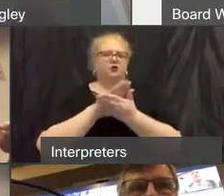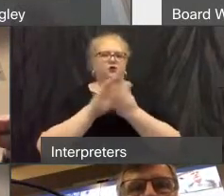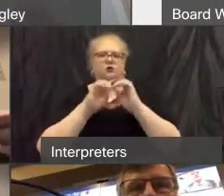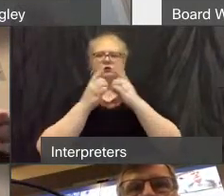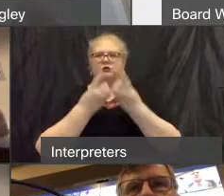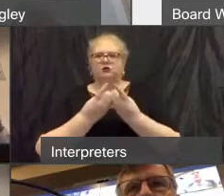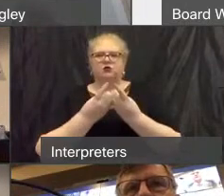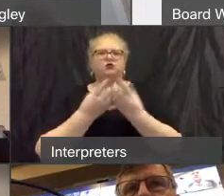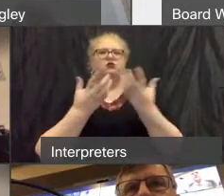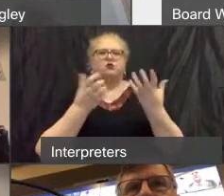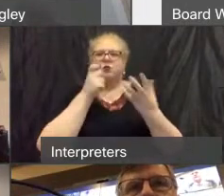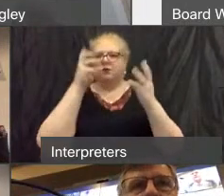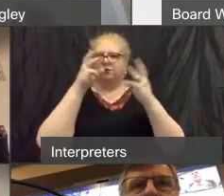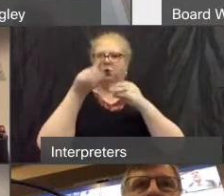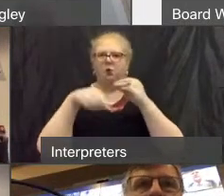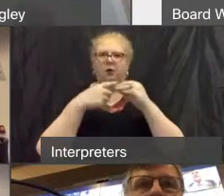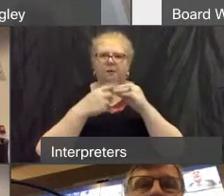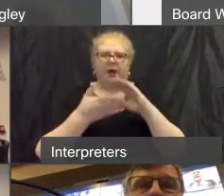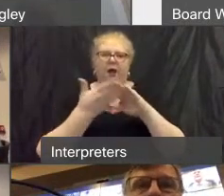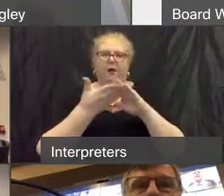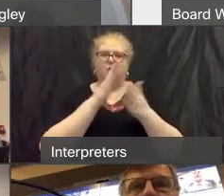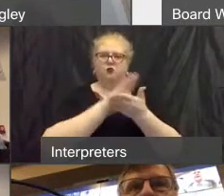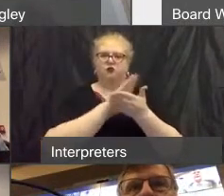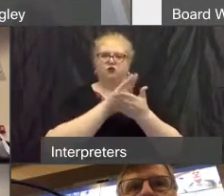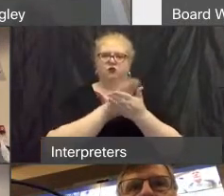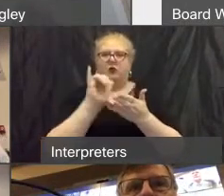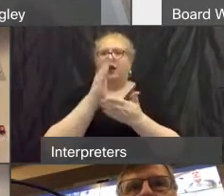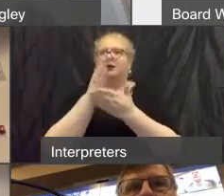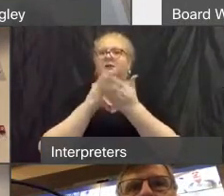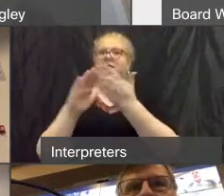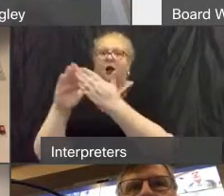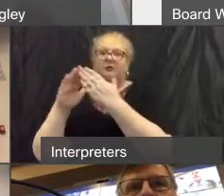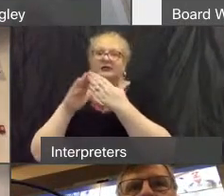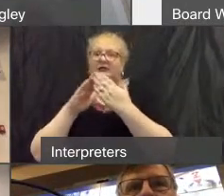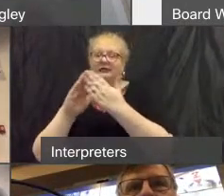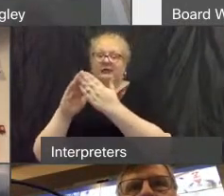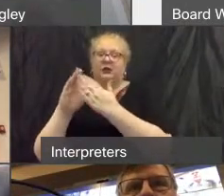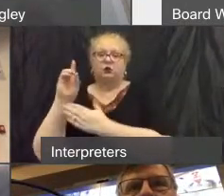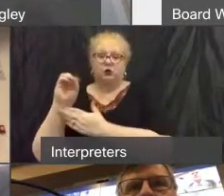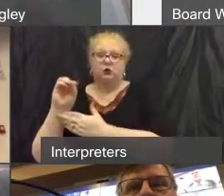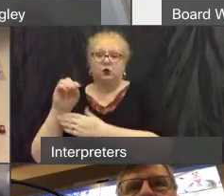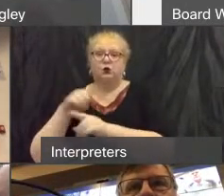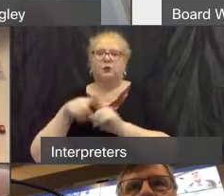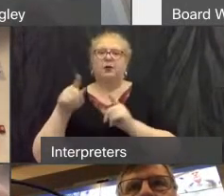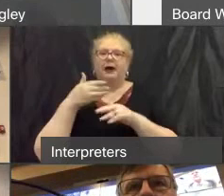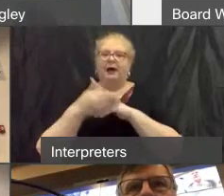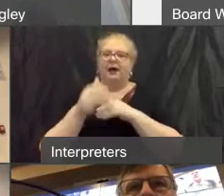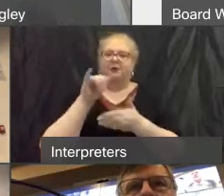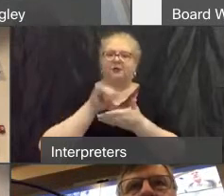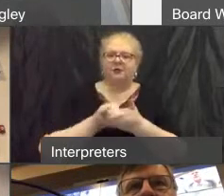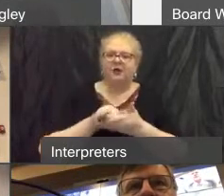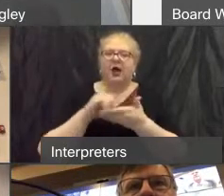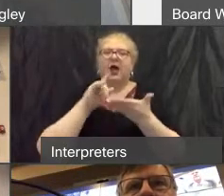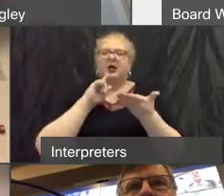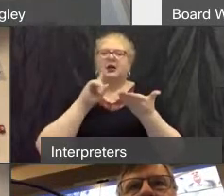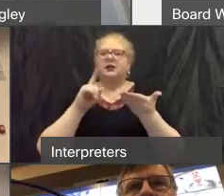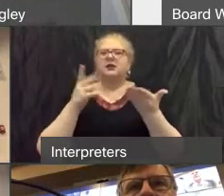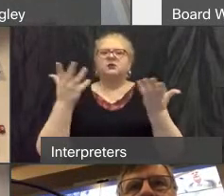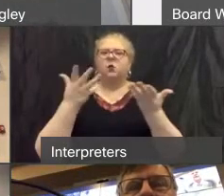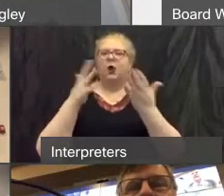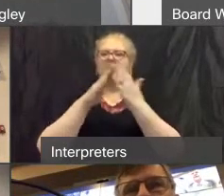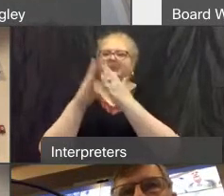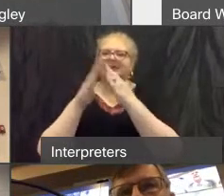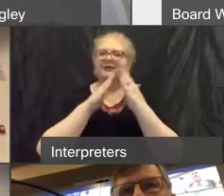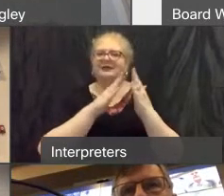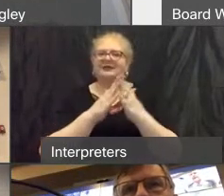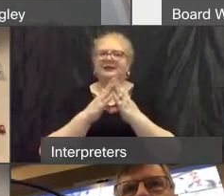operating schools as they do in some cities. After that, it becomes a matter of what are the city's priorities?